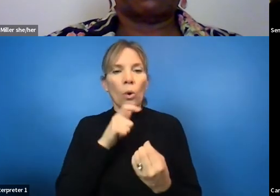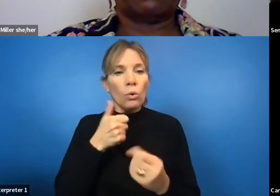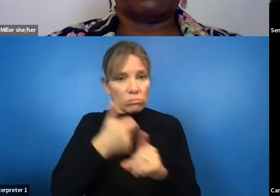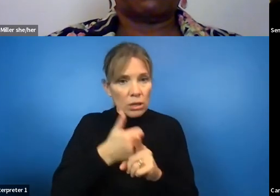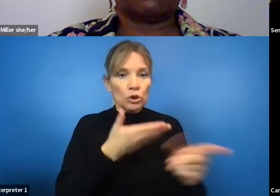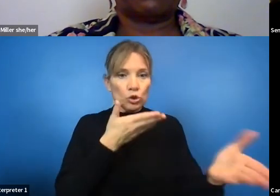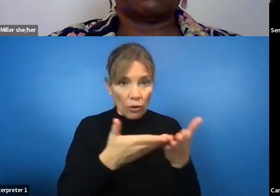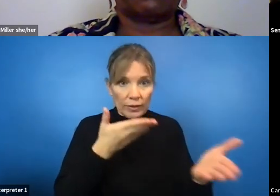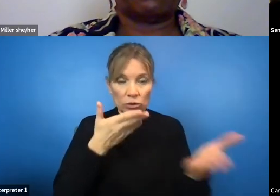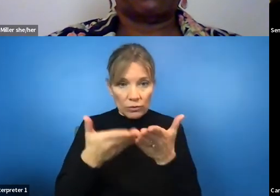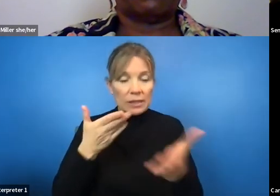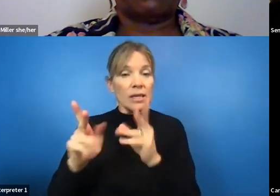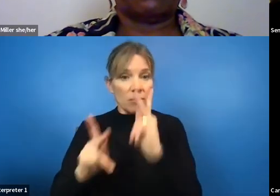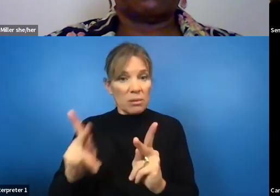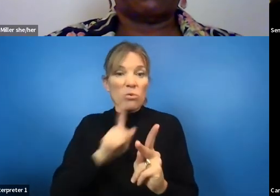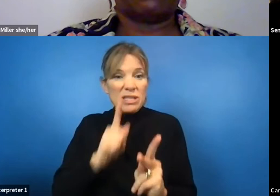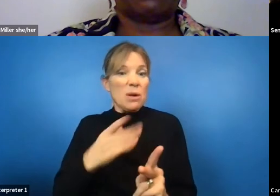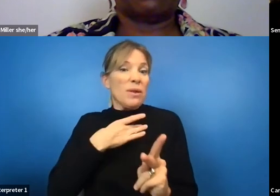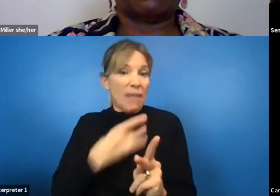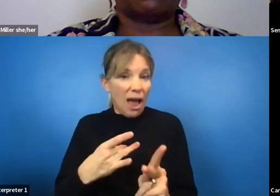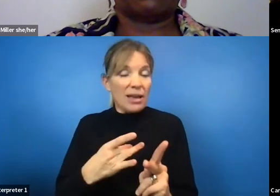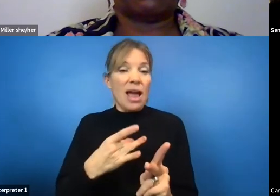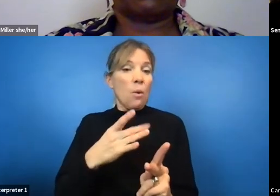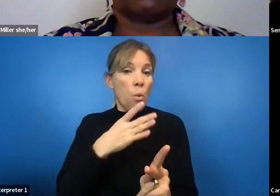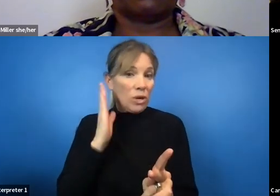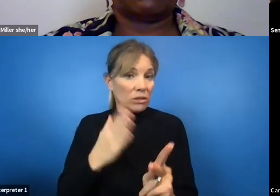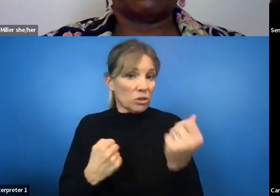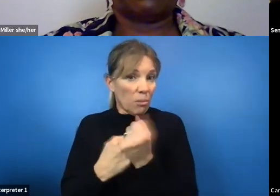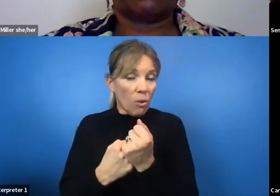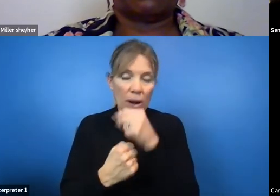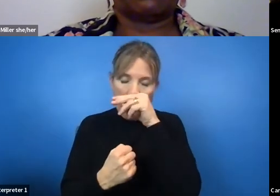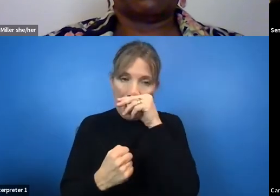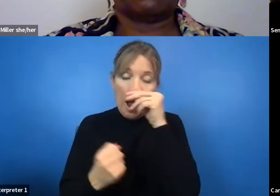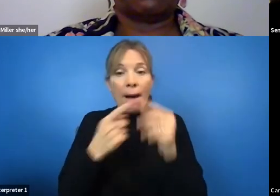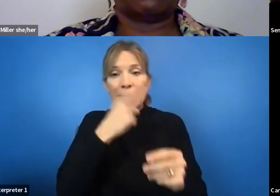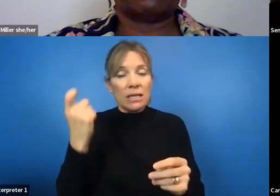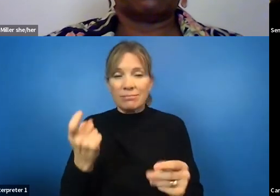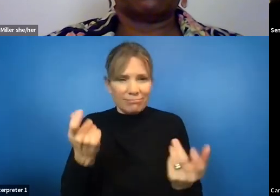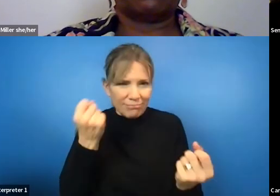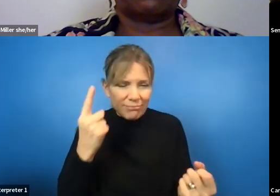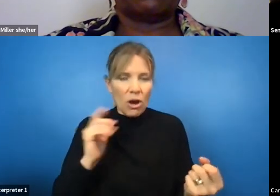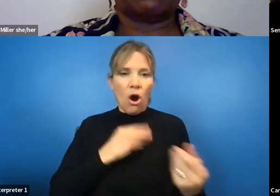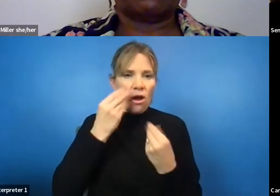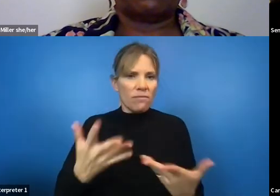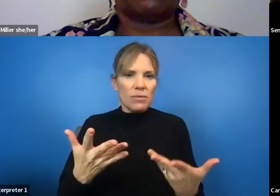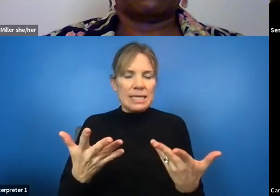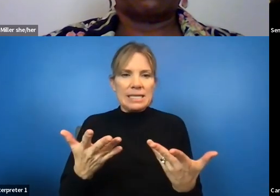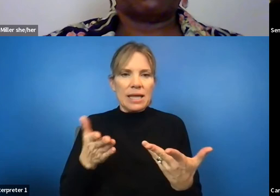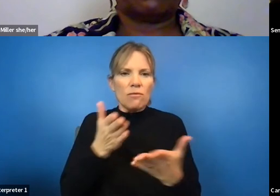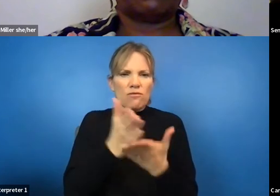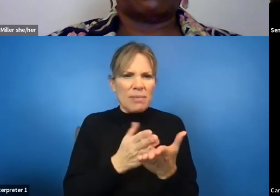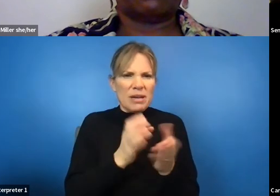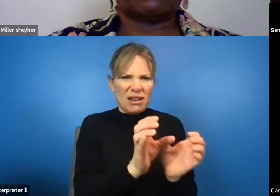services that the people actually like and support. Because again, our information is fragmented. And